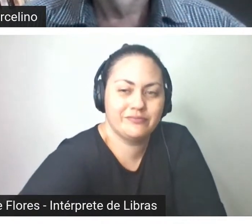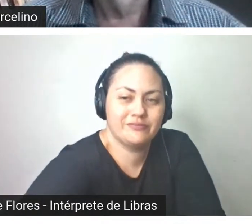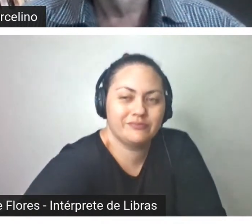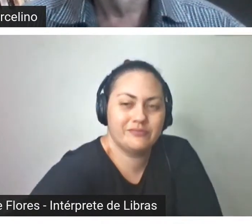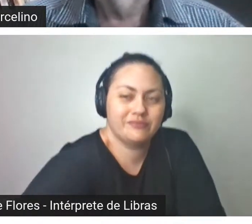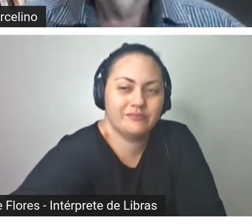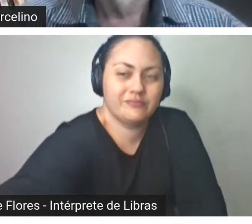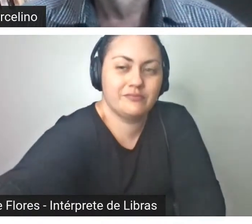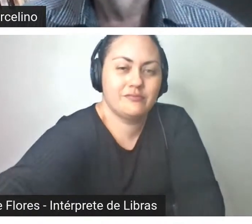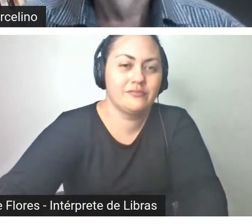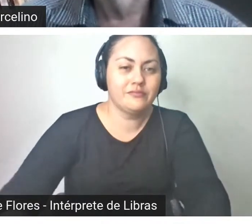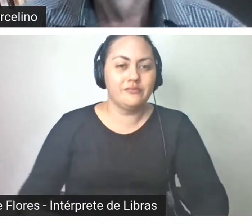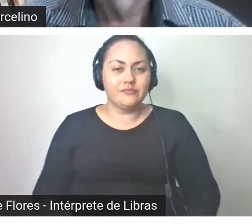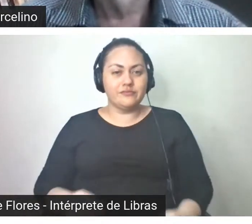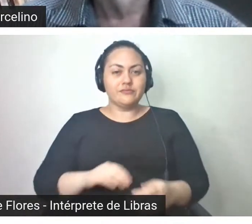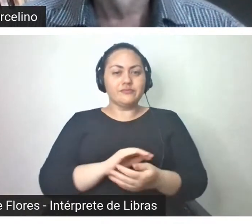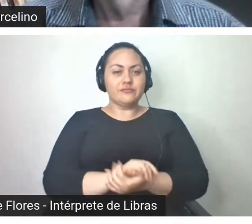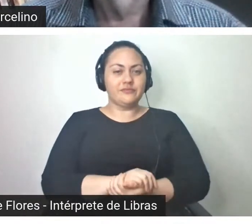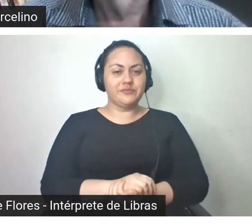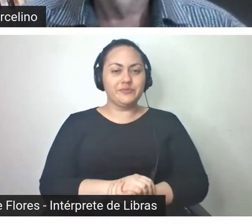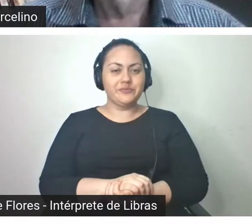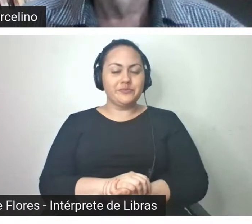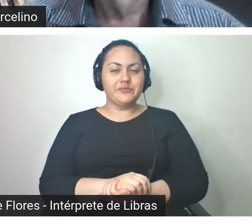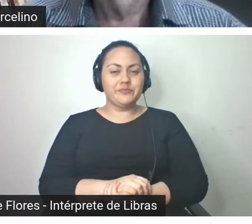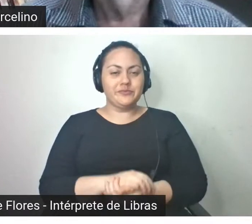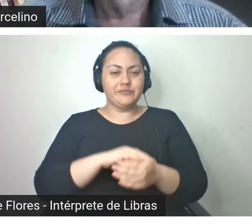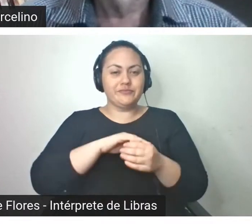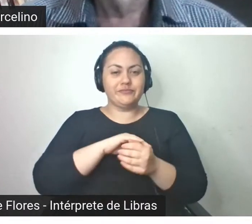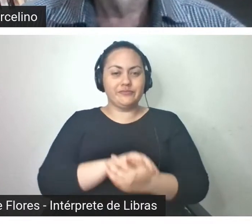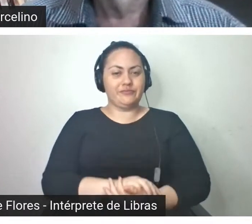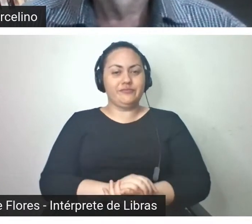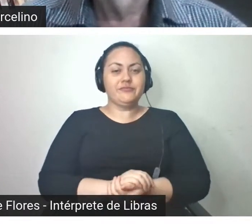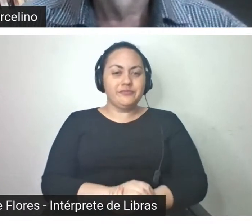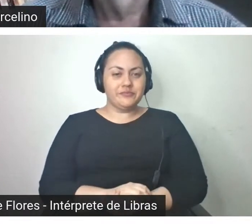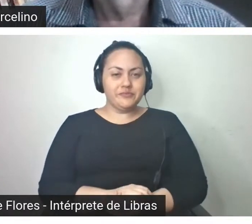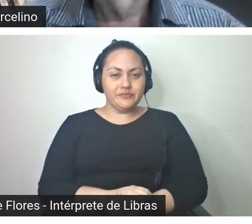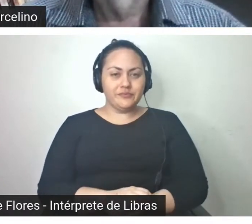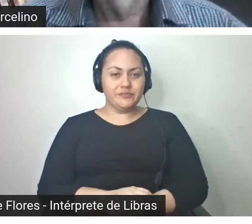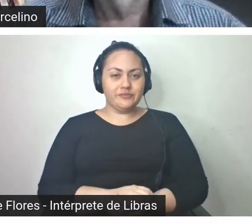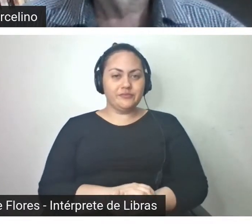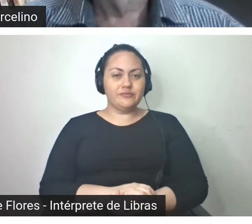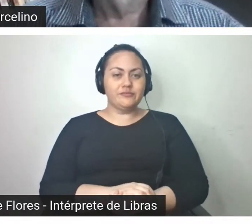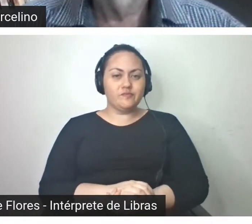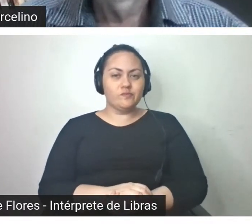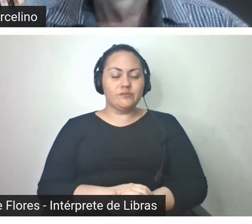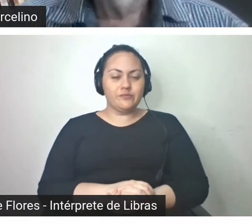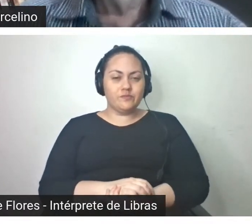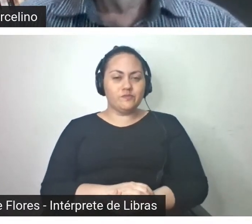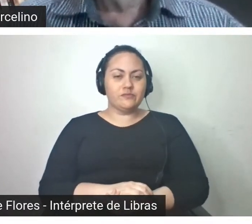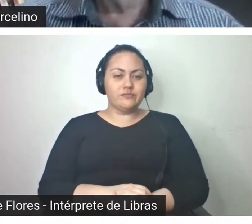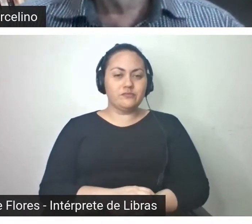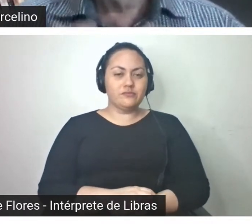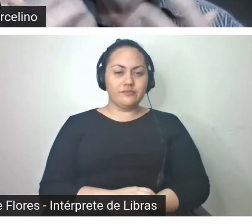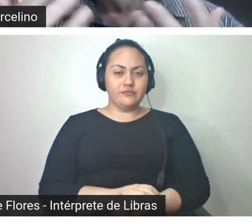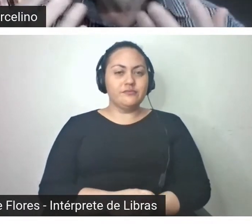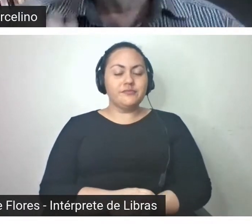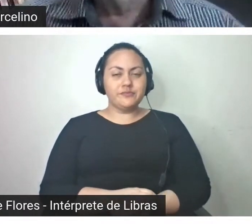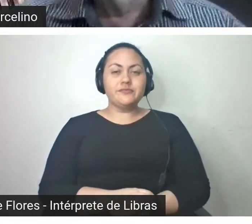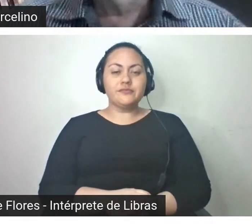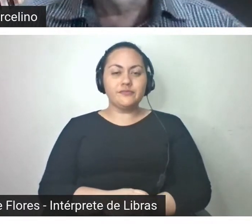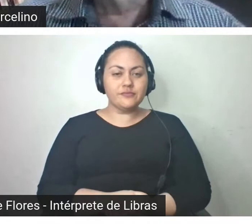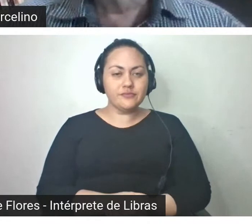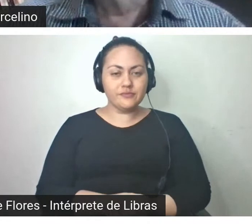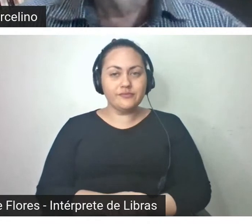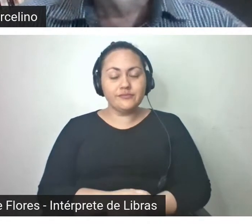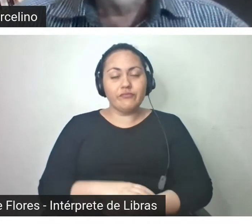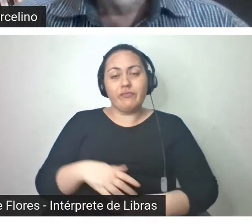amount of expenditure with students around the country. We have to give more to those who need more. E a